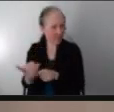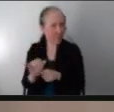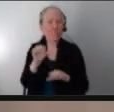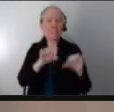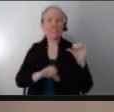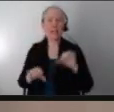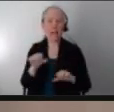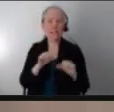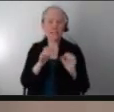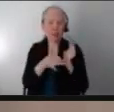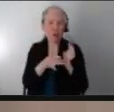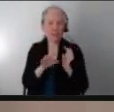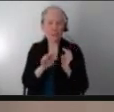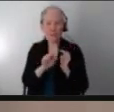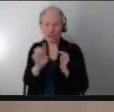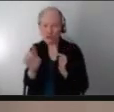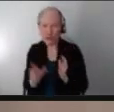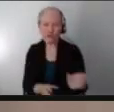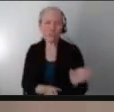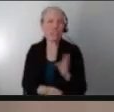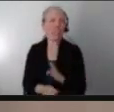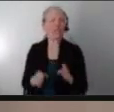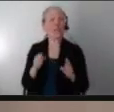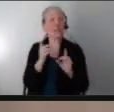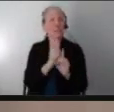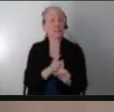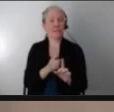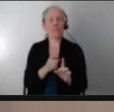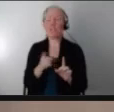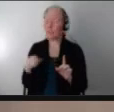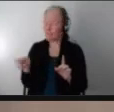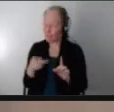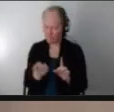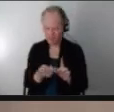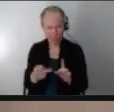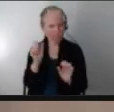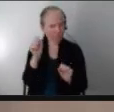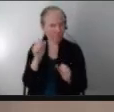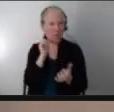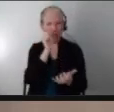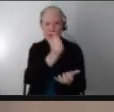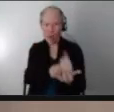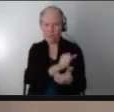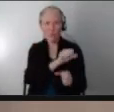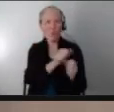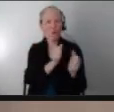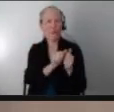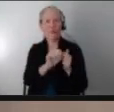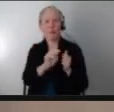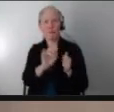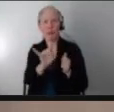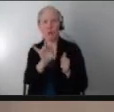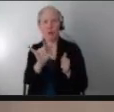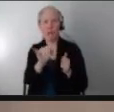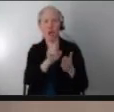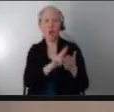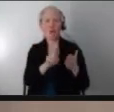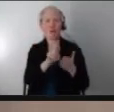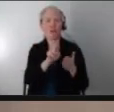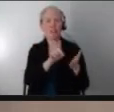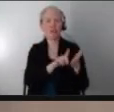Directorate are specifically helping and working with the Minority University Research and Education